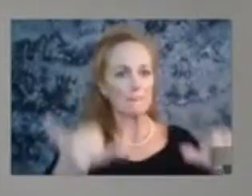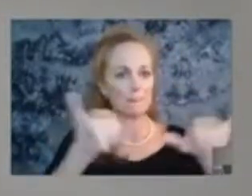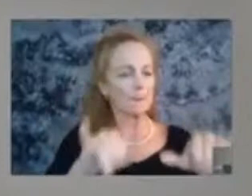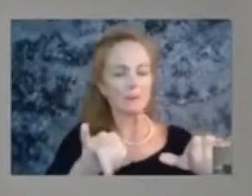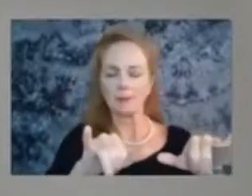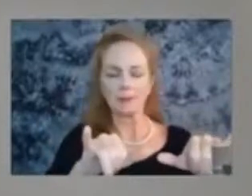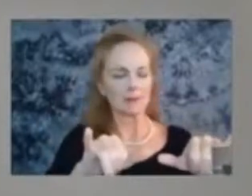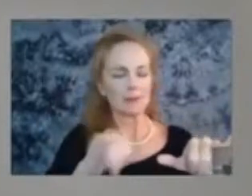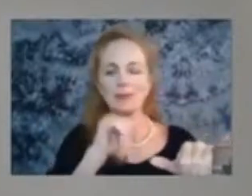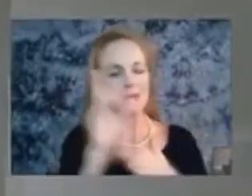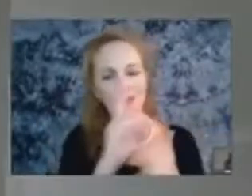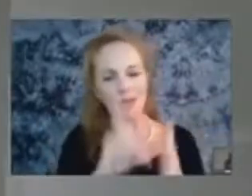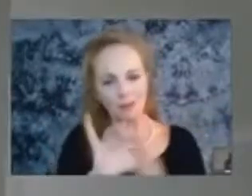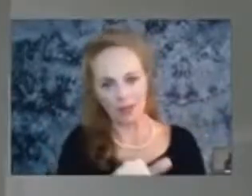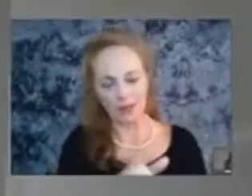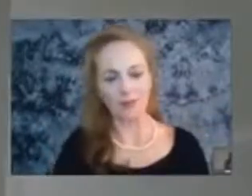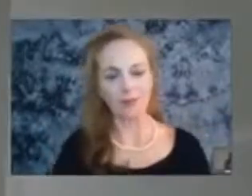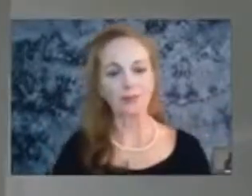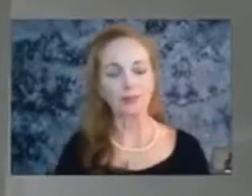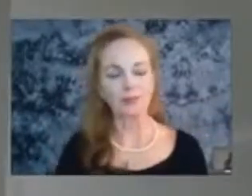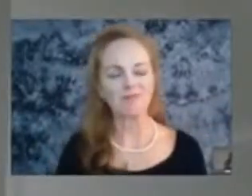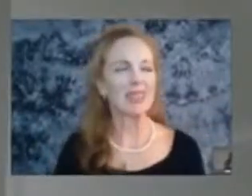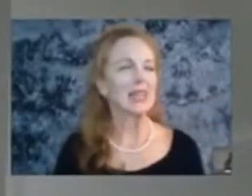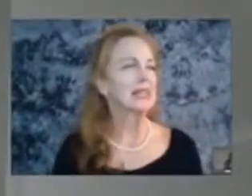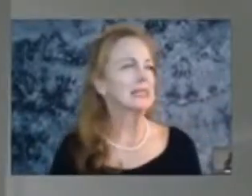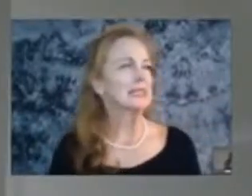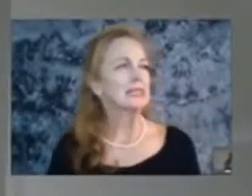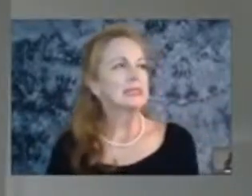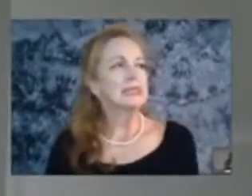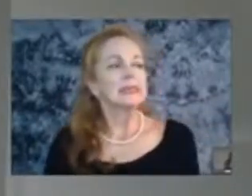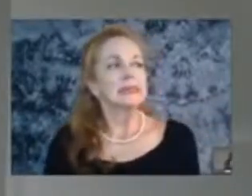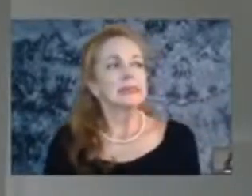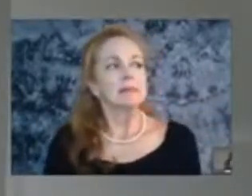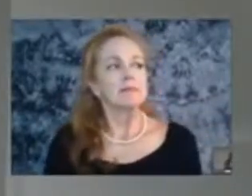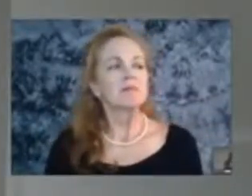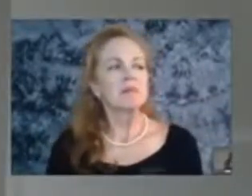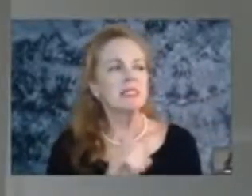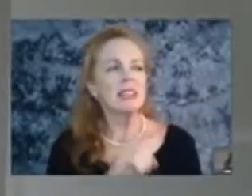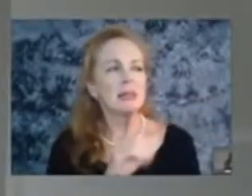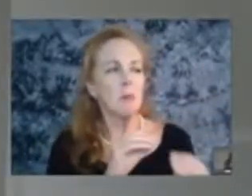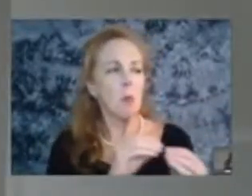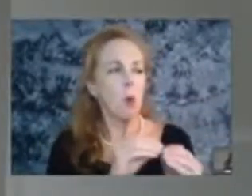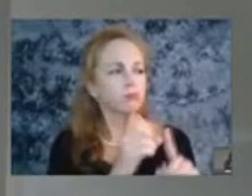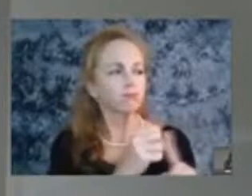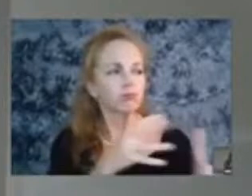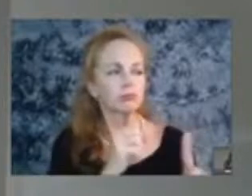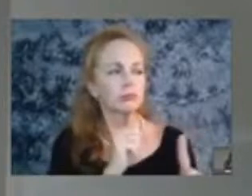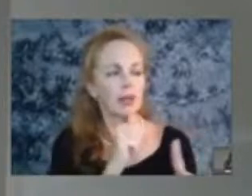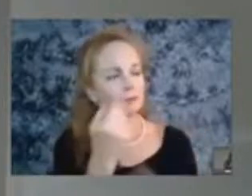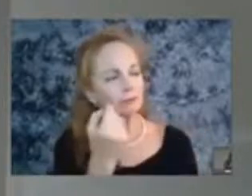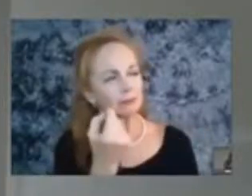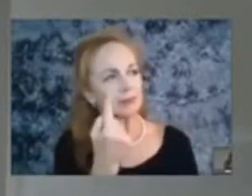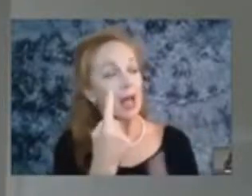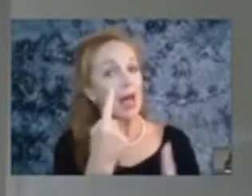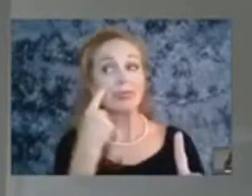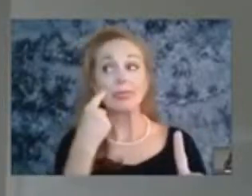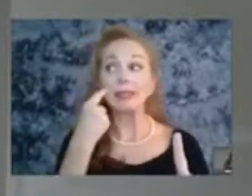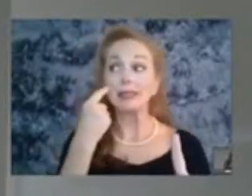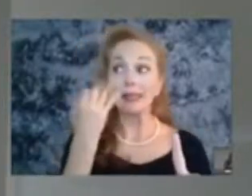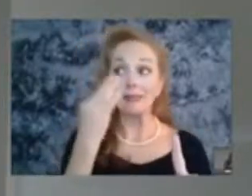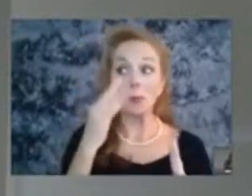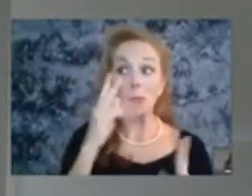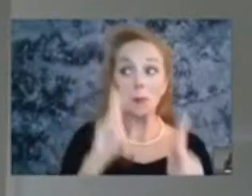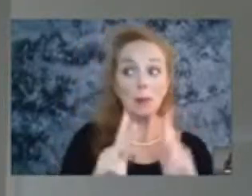And I don't know that I need anything further on that. I mean, I think it's self-explanatory, but I just think it's important for folks to understand if they see mold, that may